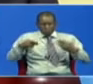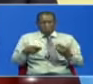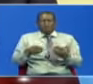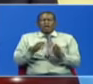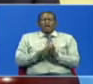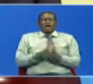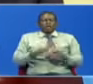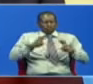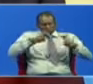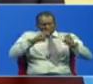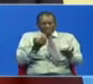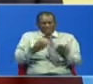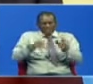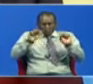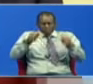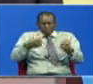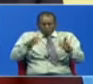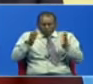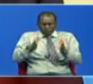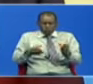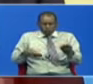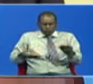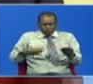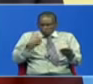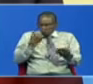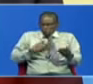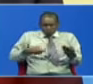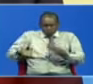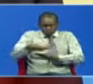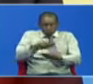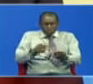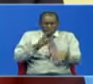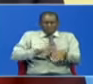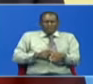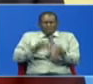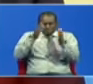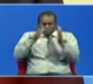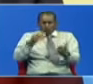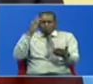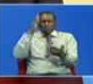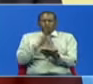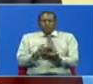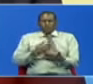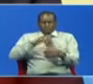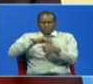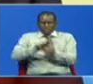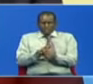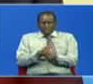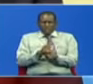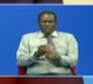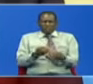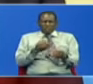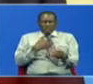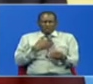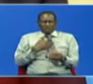every possible contact once a COVID positive case is determined. They develop very